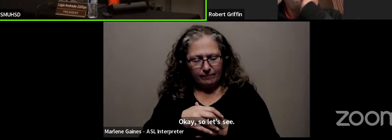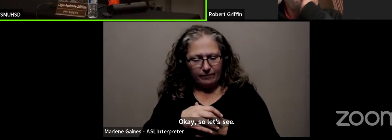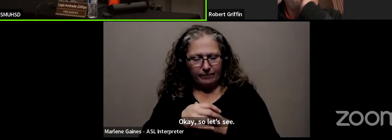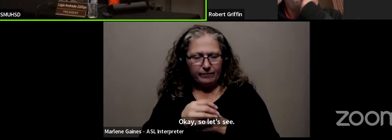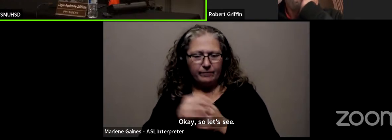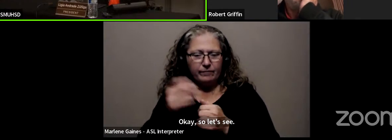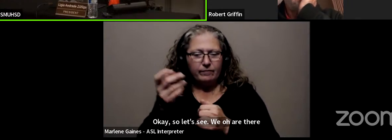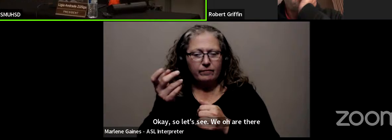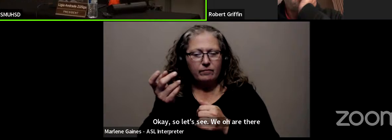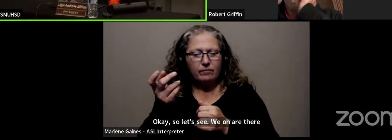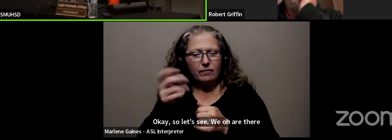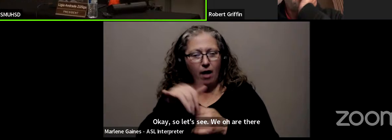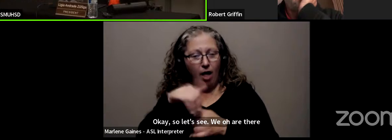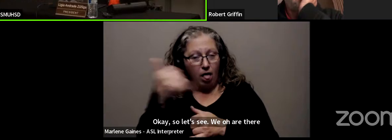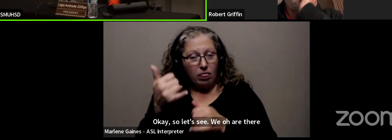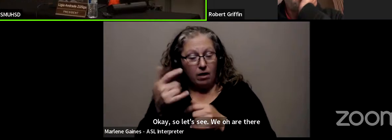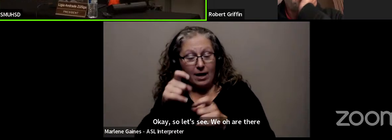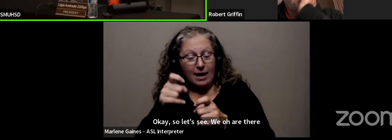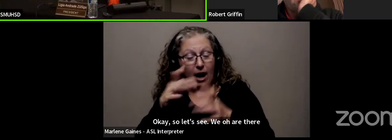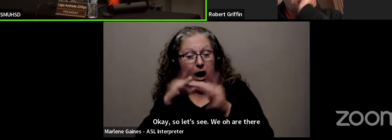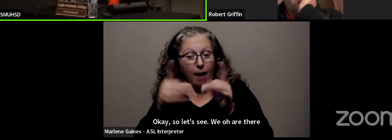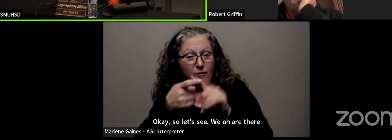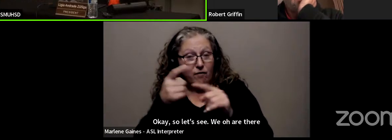there any comments from the public?